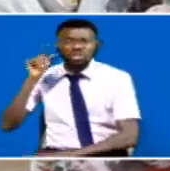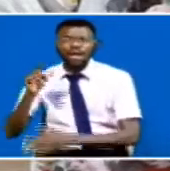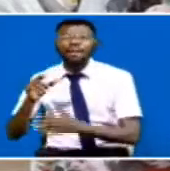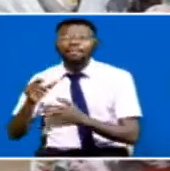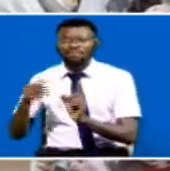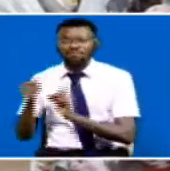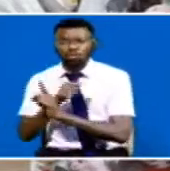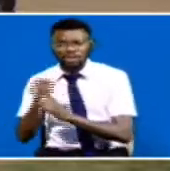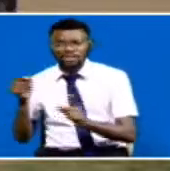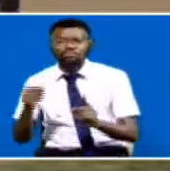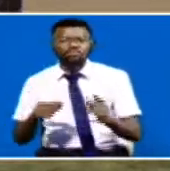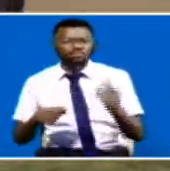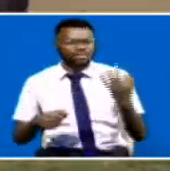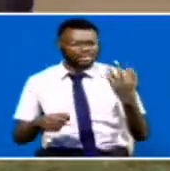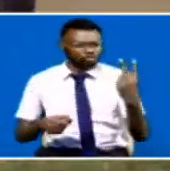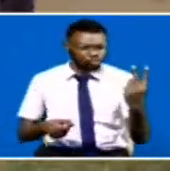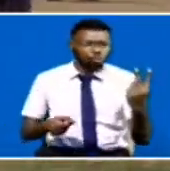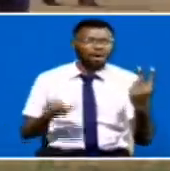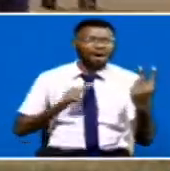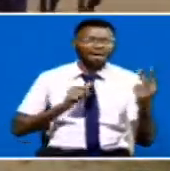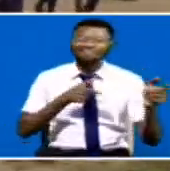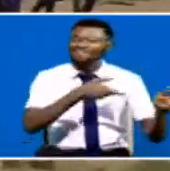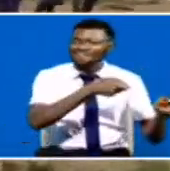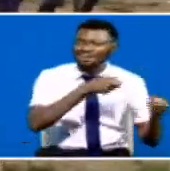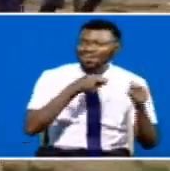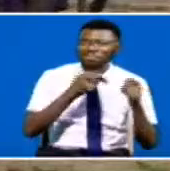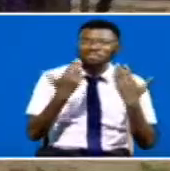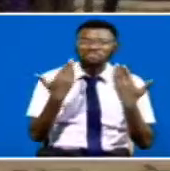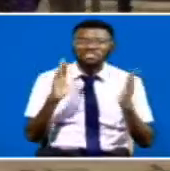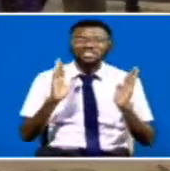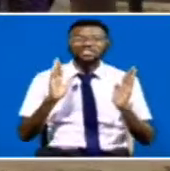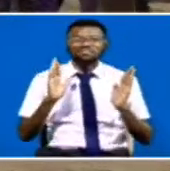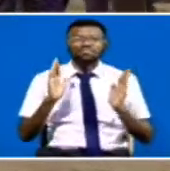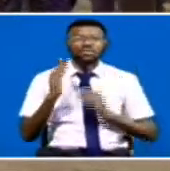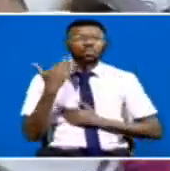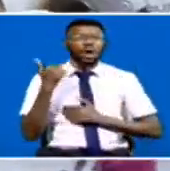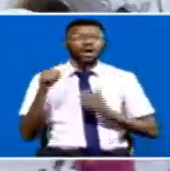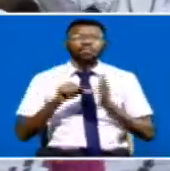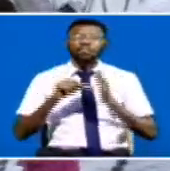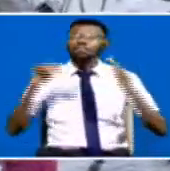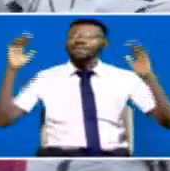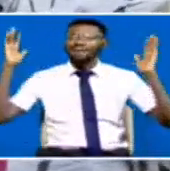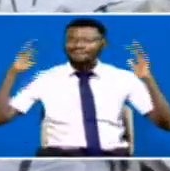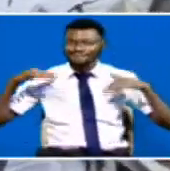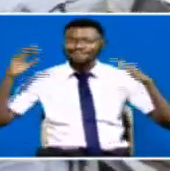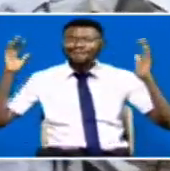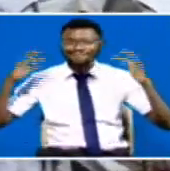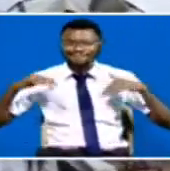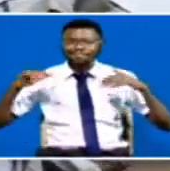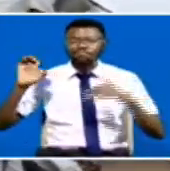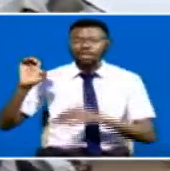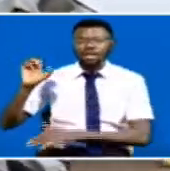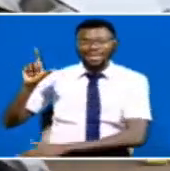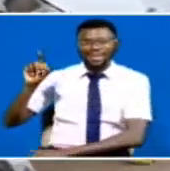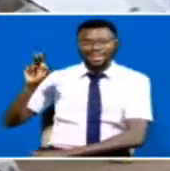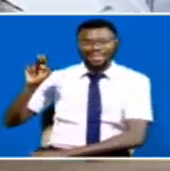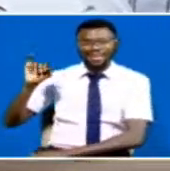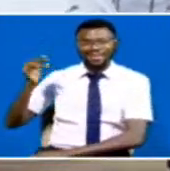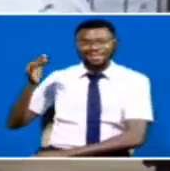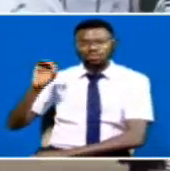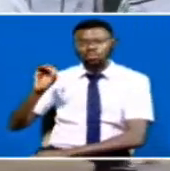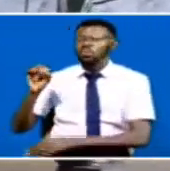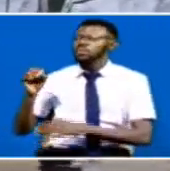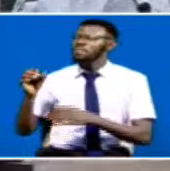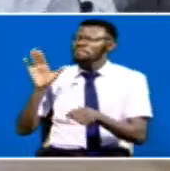defilement cases. The numbers are projected to rise as the effects of El Nino have displaced thousands of teenage girls